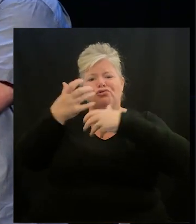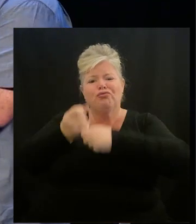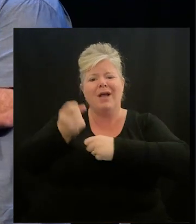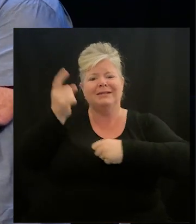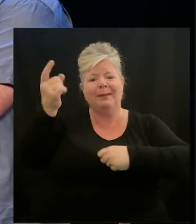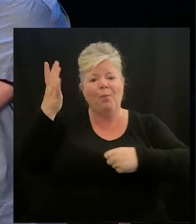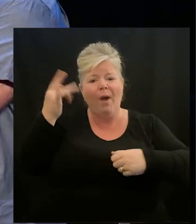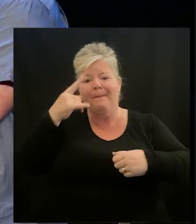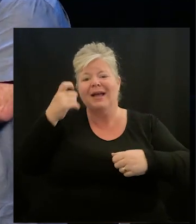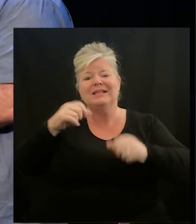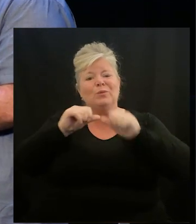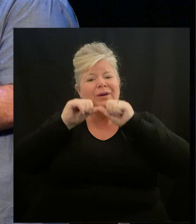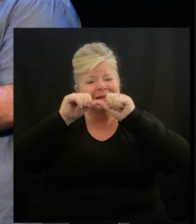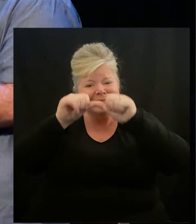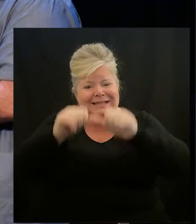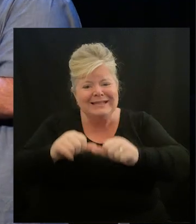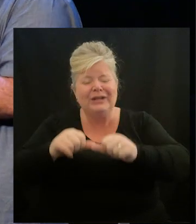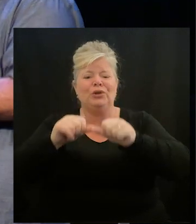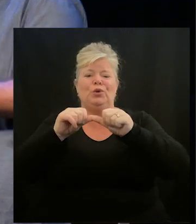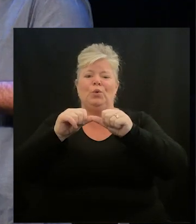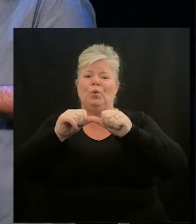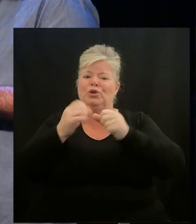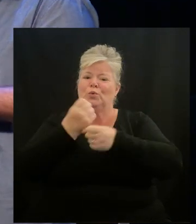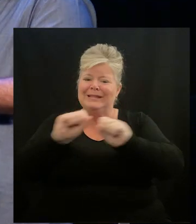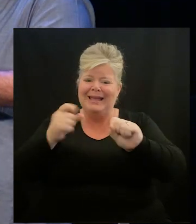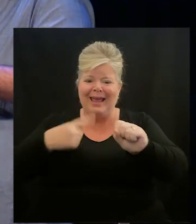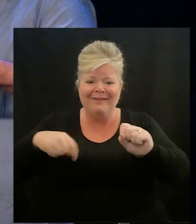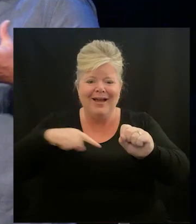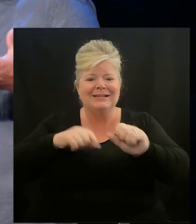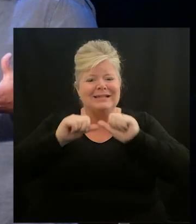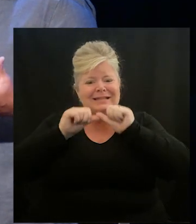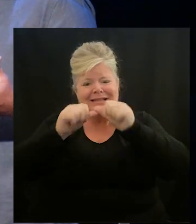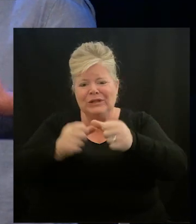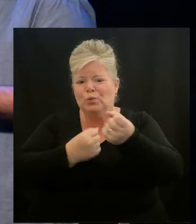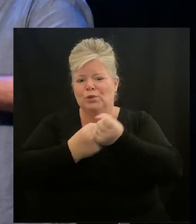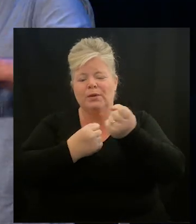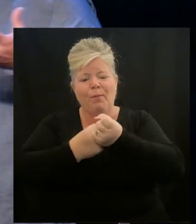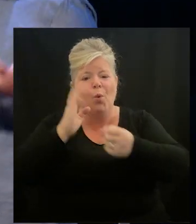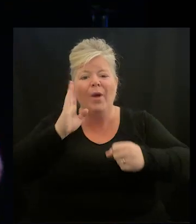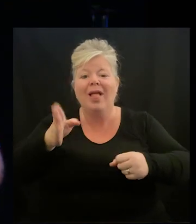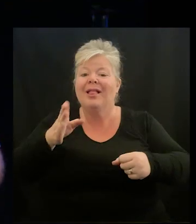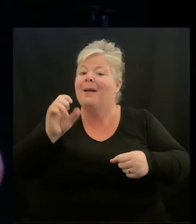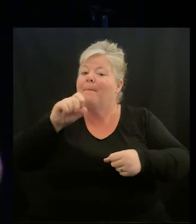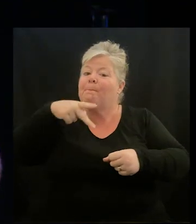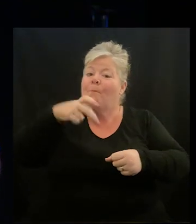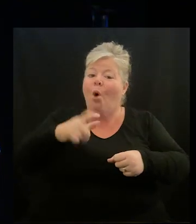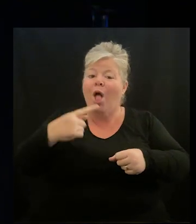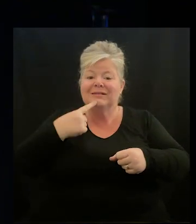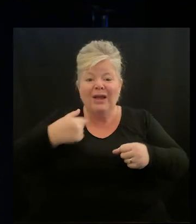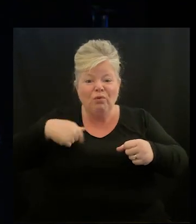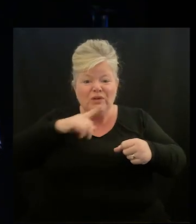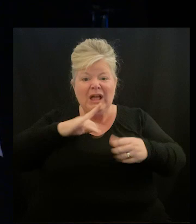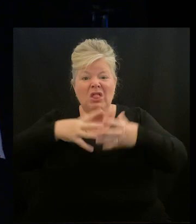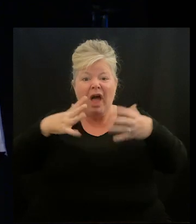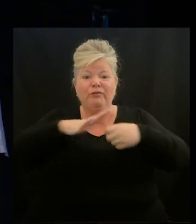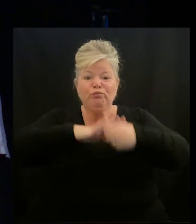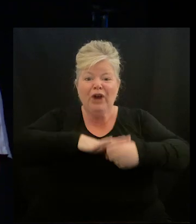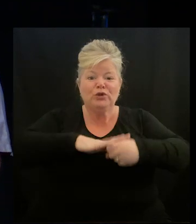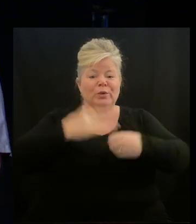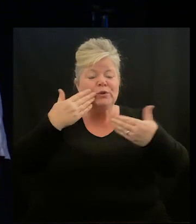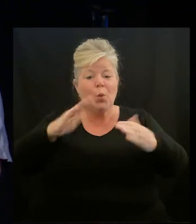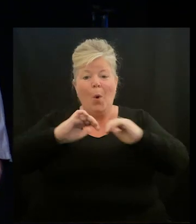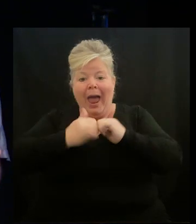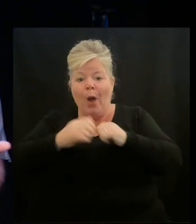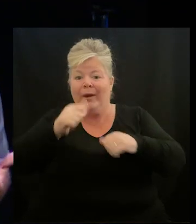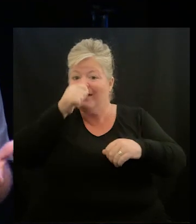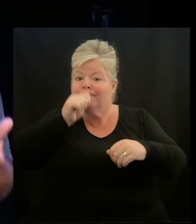continue to deliver us." Paul is saying, look, we were under this great pressure. We didn't know how we were going to endure it, but we know that God